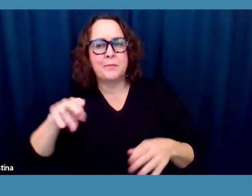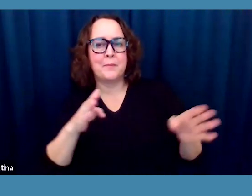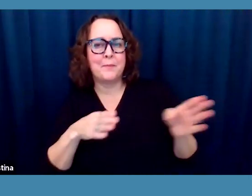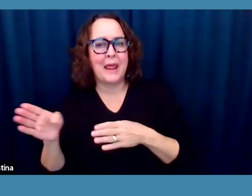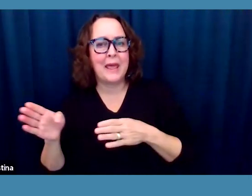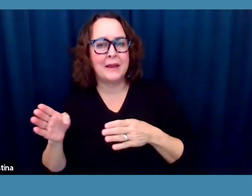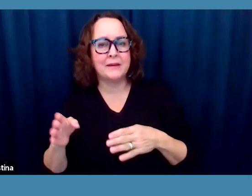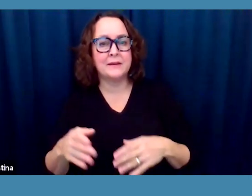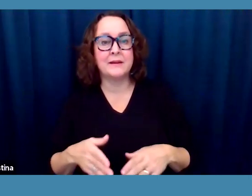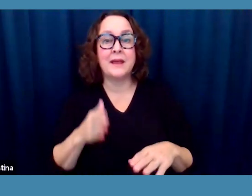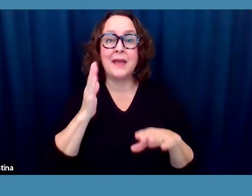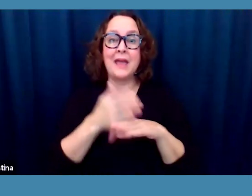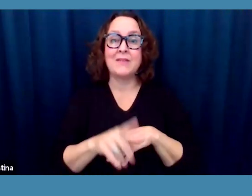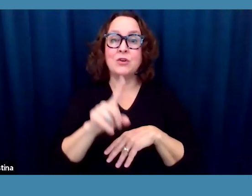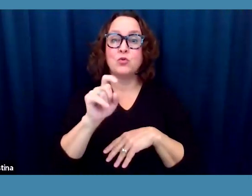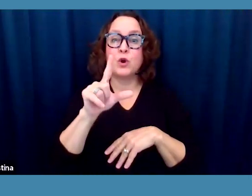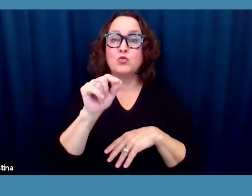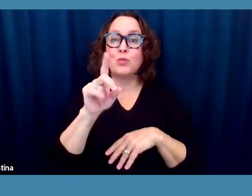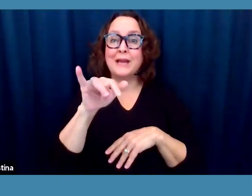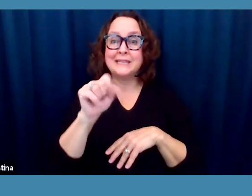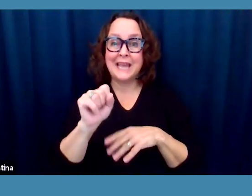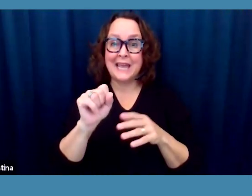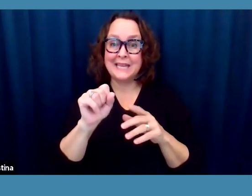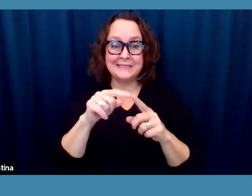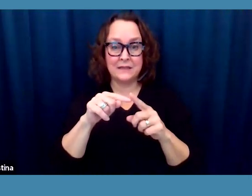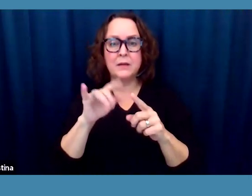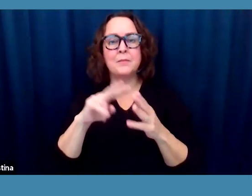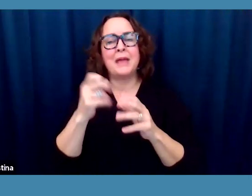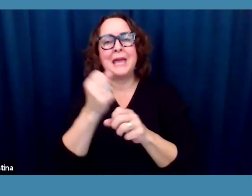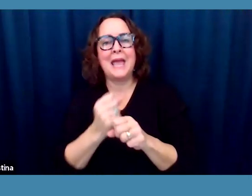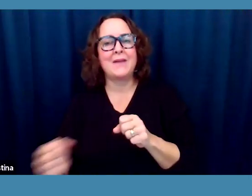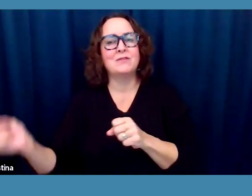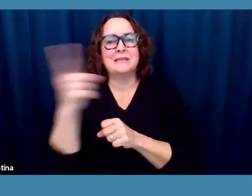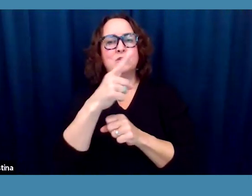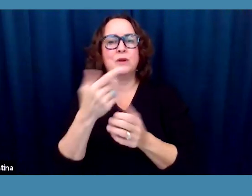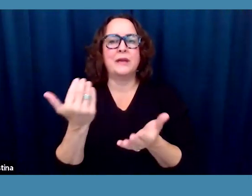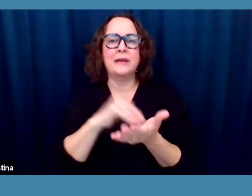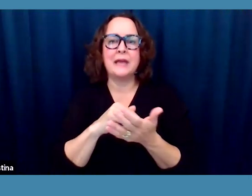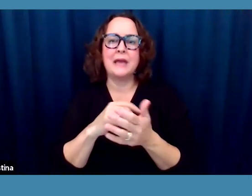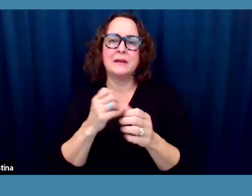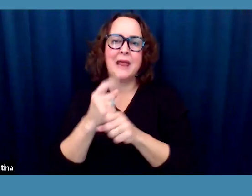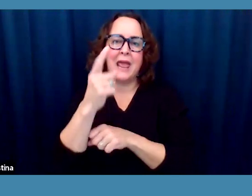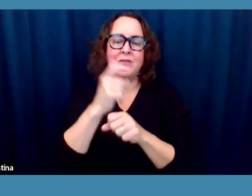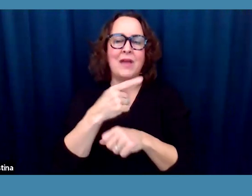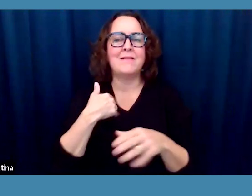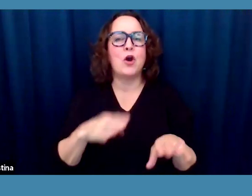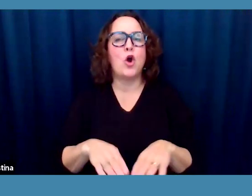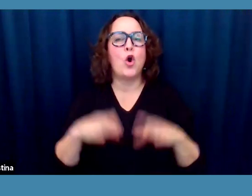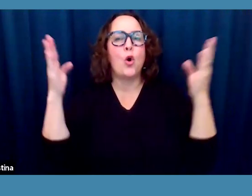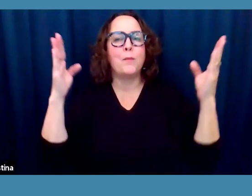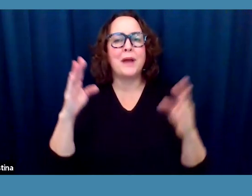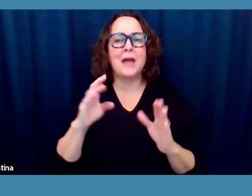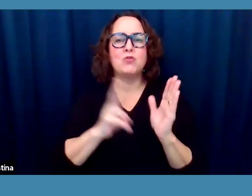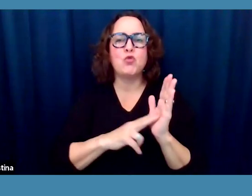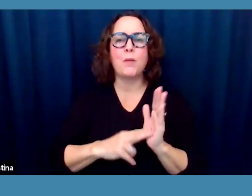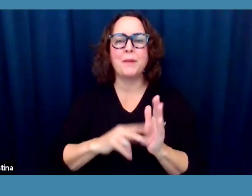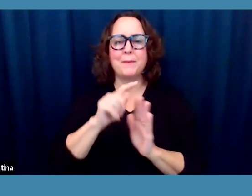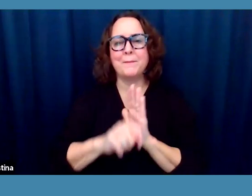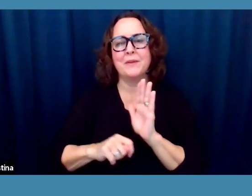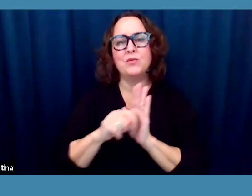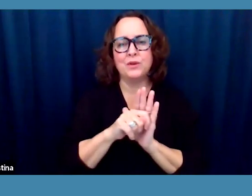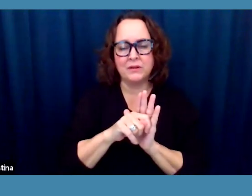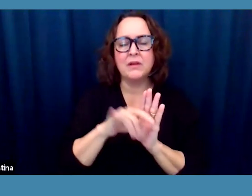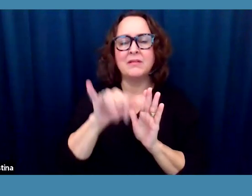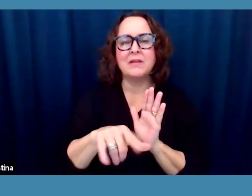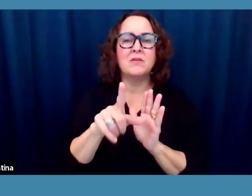that 120 days, every year there's an open enrollment period, and you can switch plans freely during that open